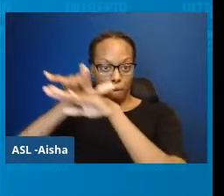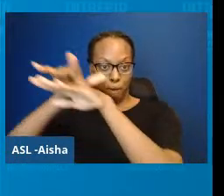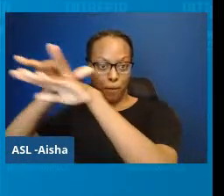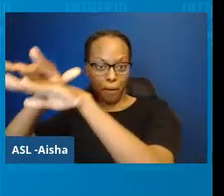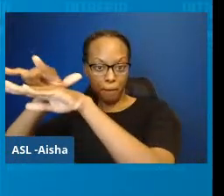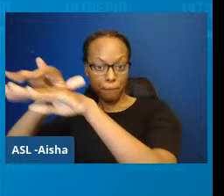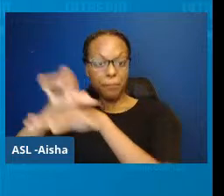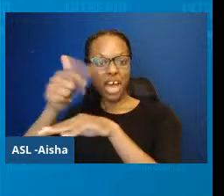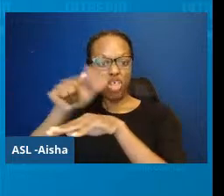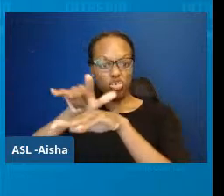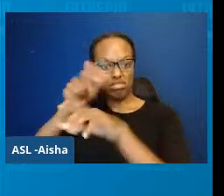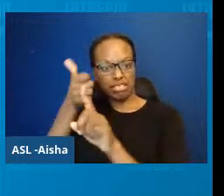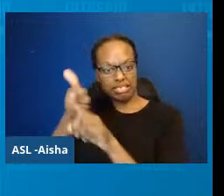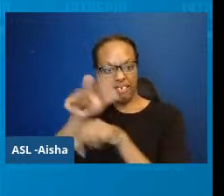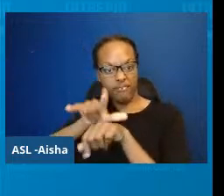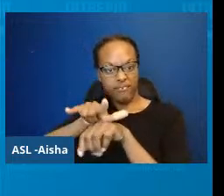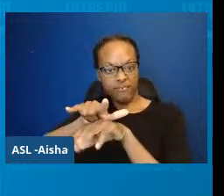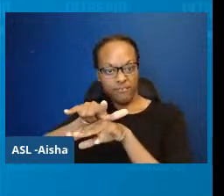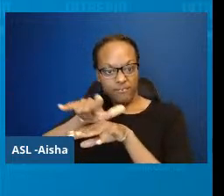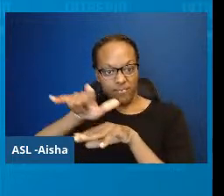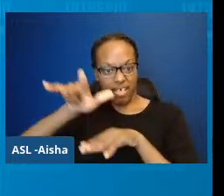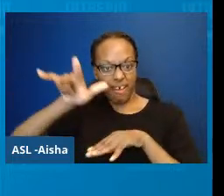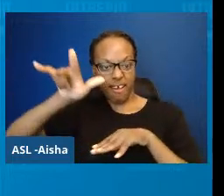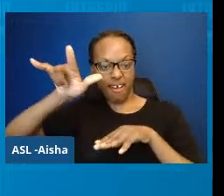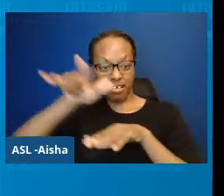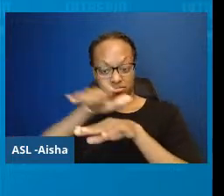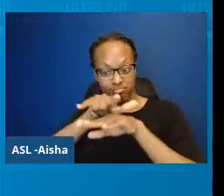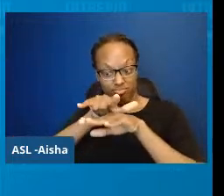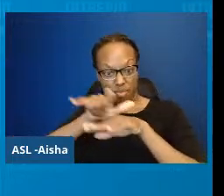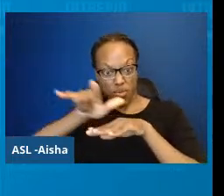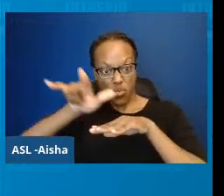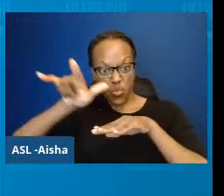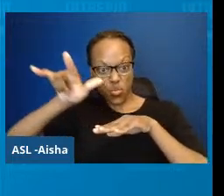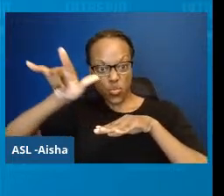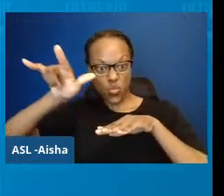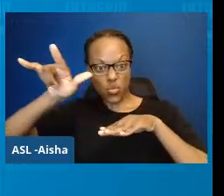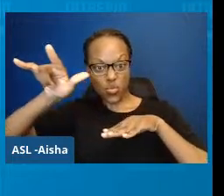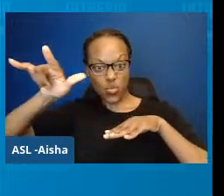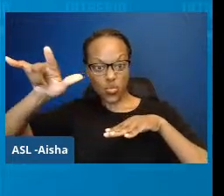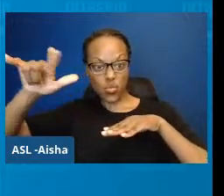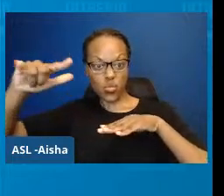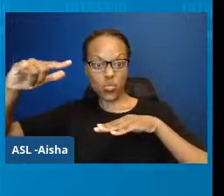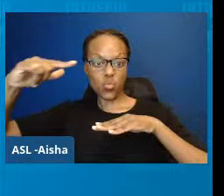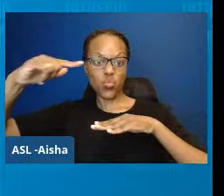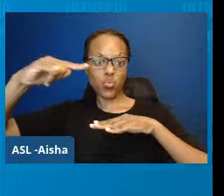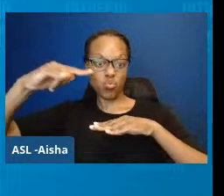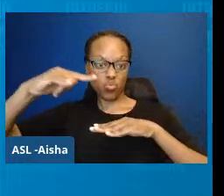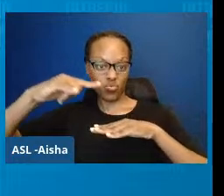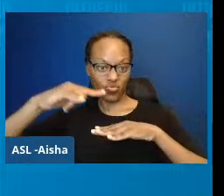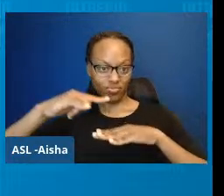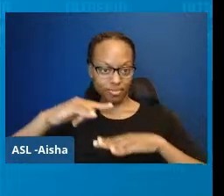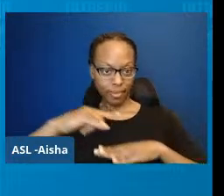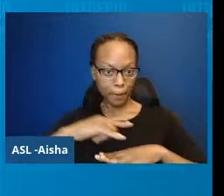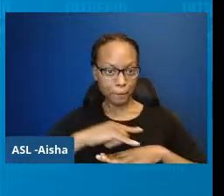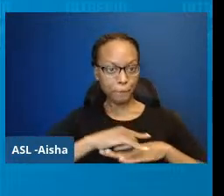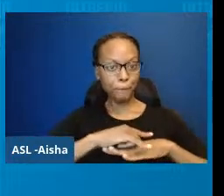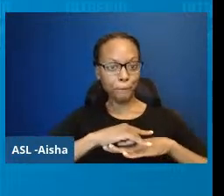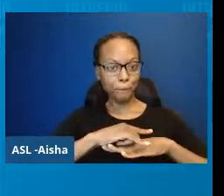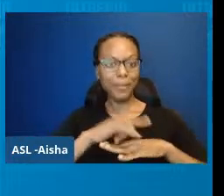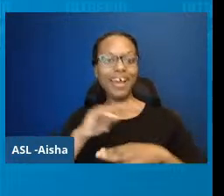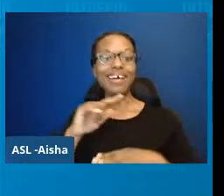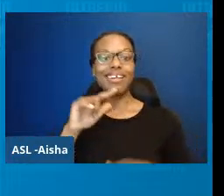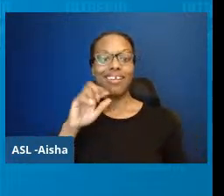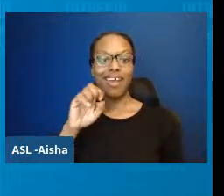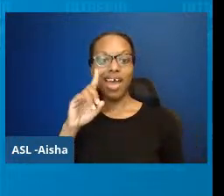free flight testing, where the Enterprise would be launched off the back of the SDA and glide to and land at Edwards Air Force Base